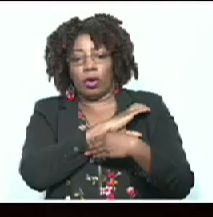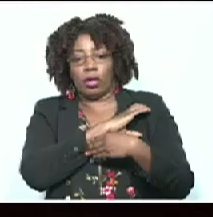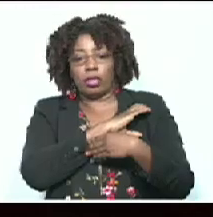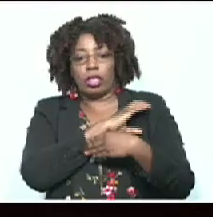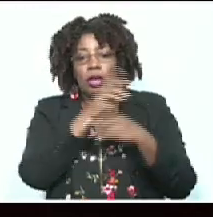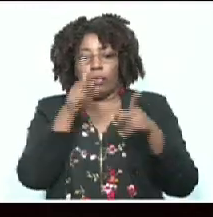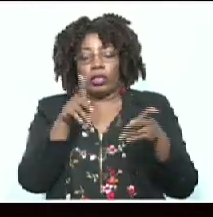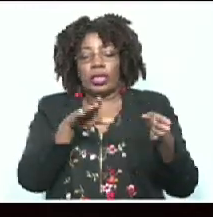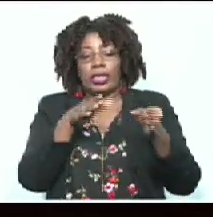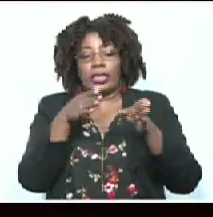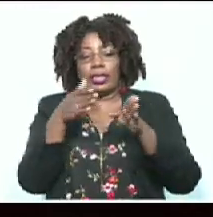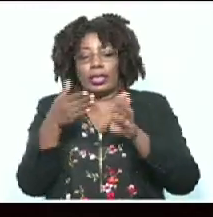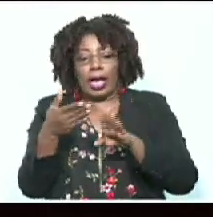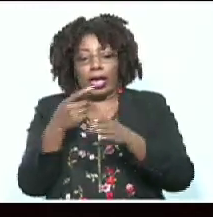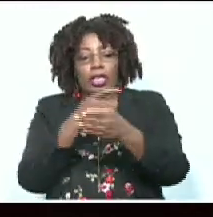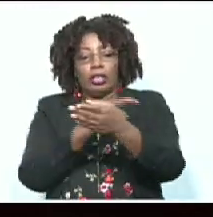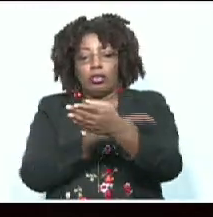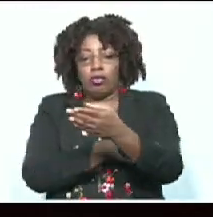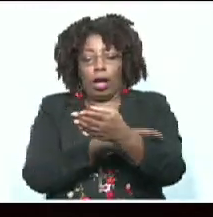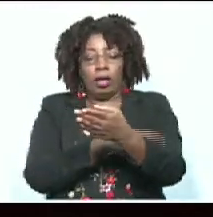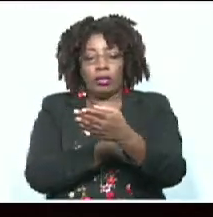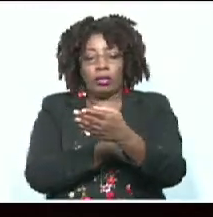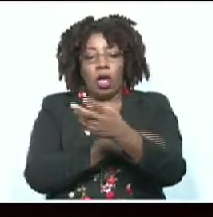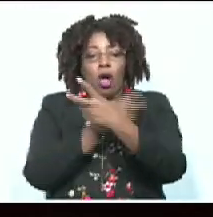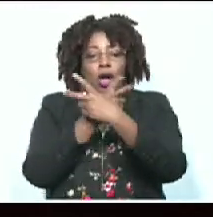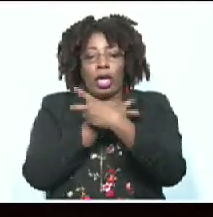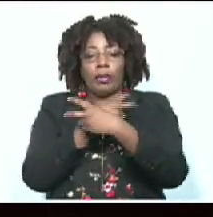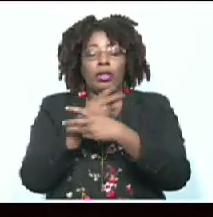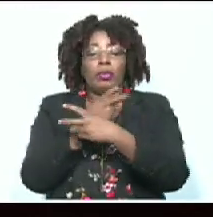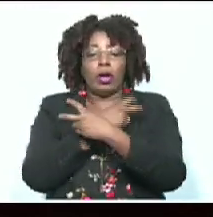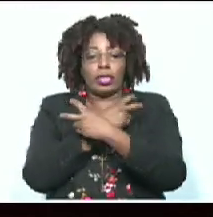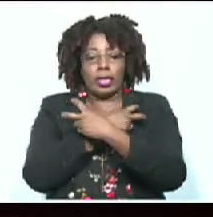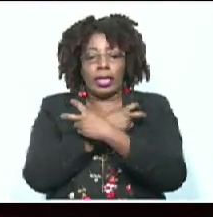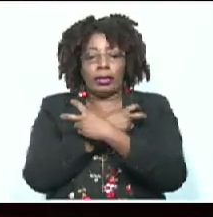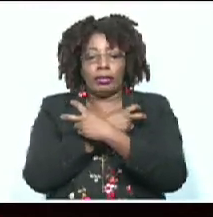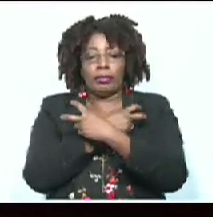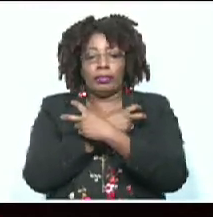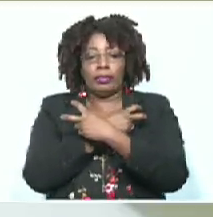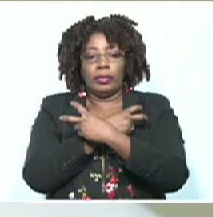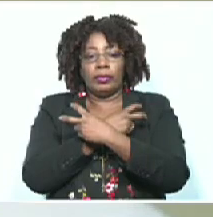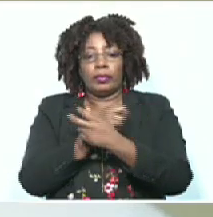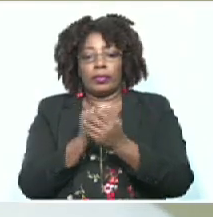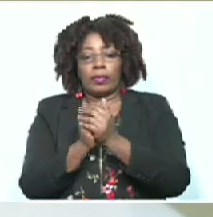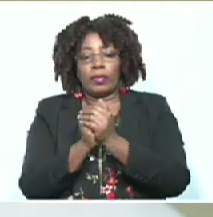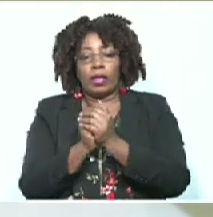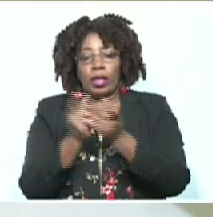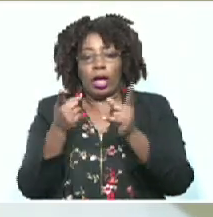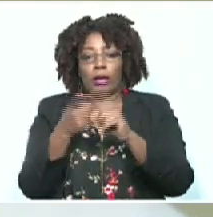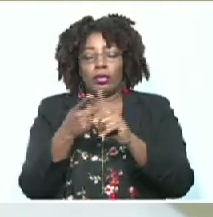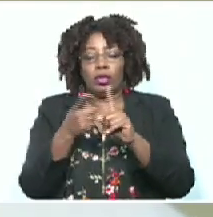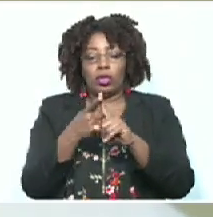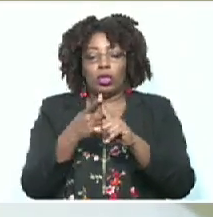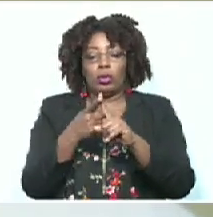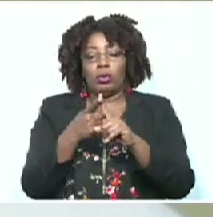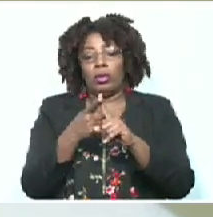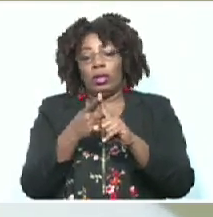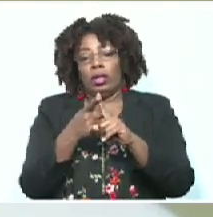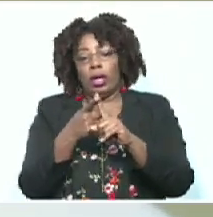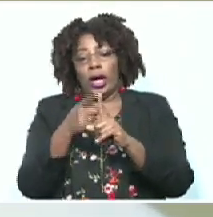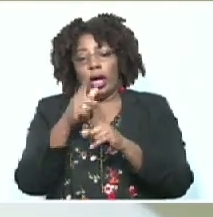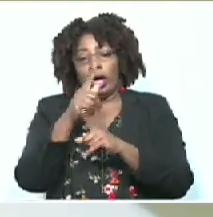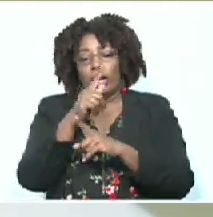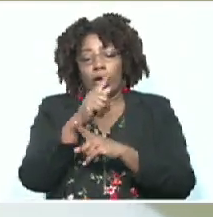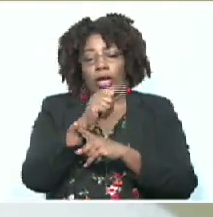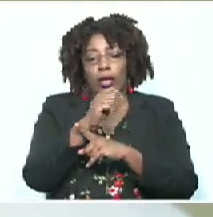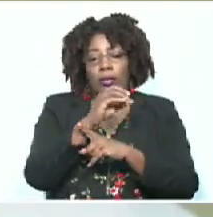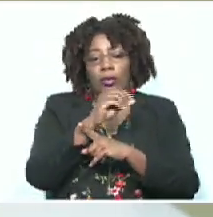someone dies from a drug overdose or chemical poisoning, the Toxicology unit determines that information. When it comes to postmortem toxicology, we want to know